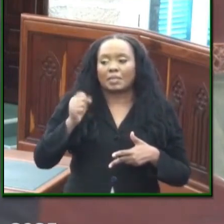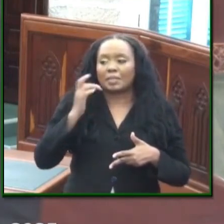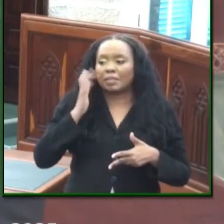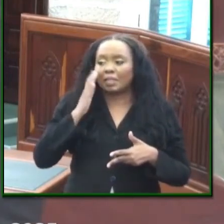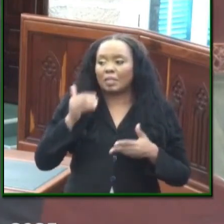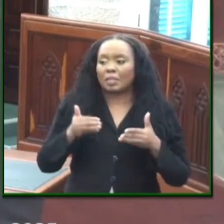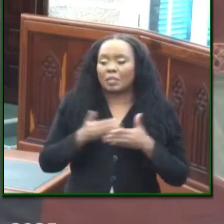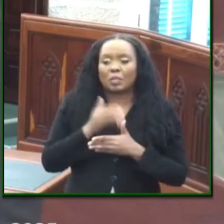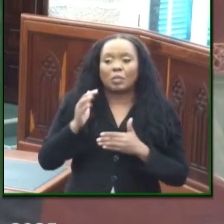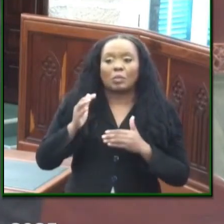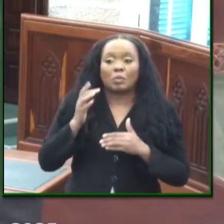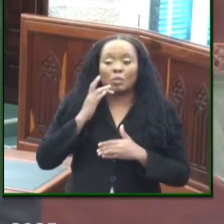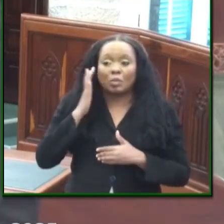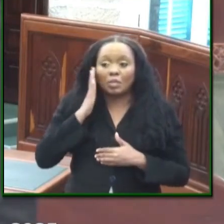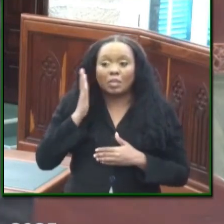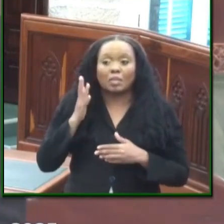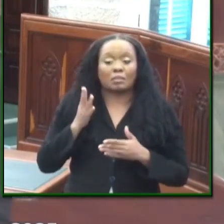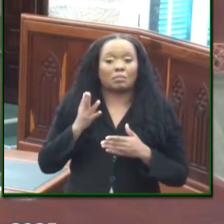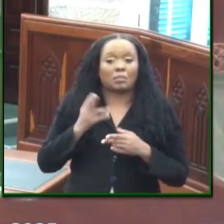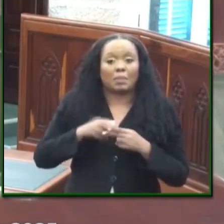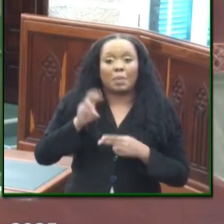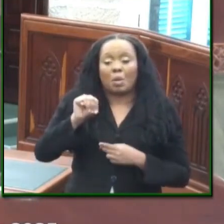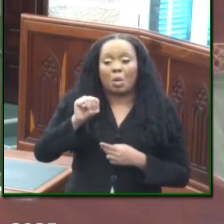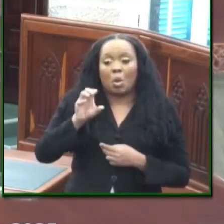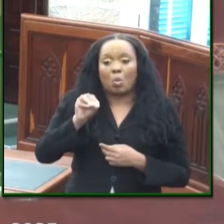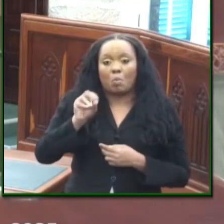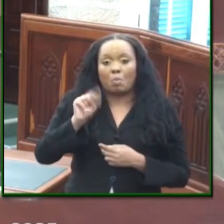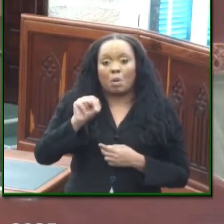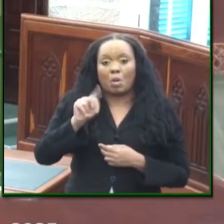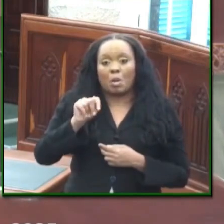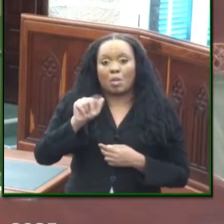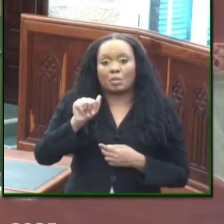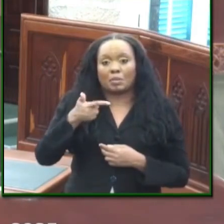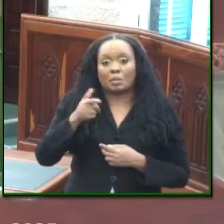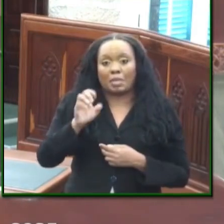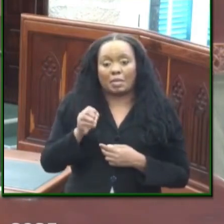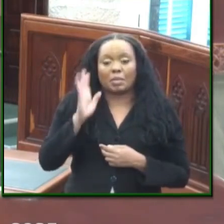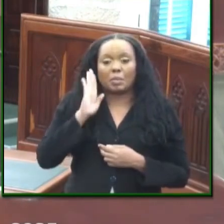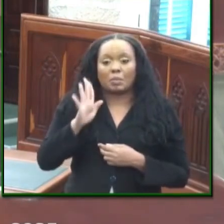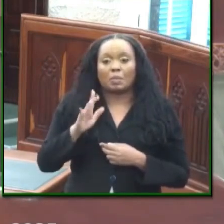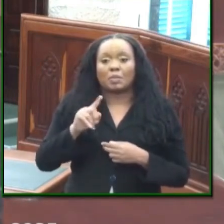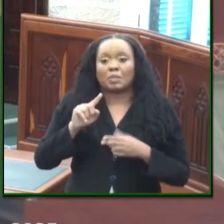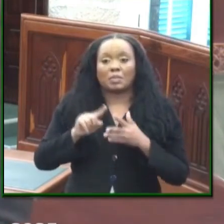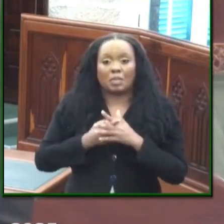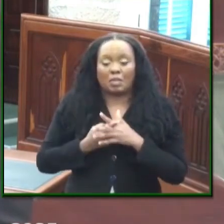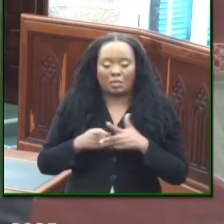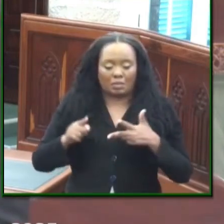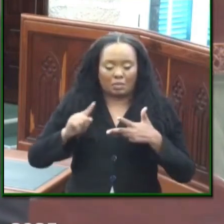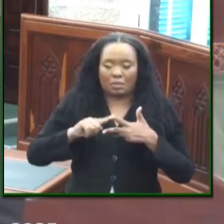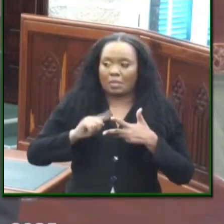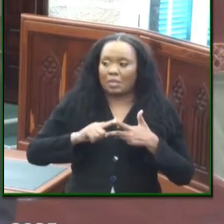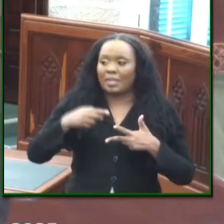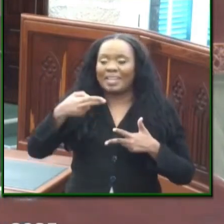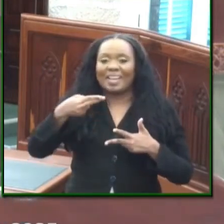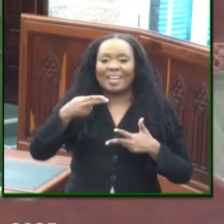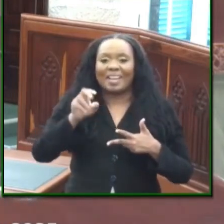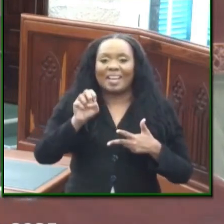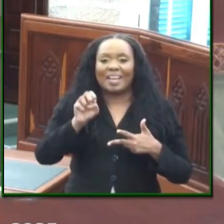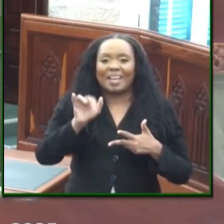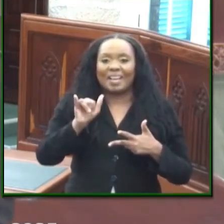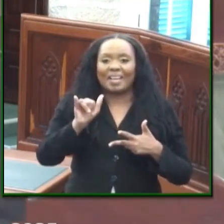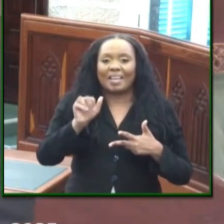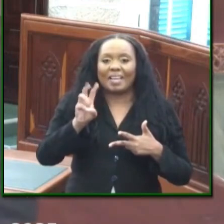is expected to start construction there very, very shortly. Where Haywood's was, which was another